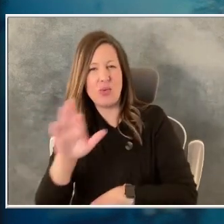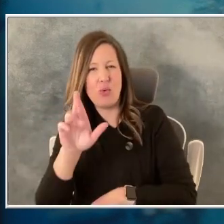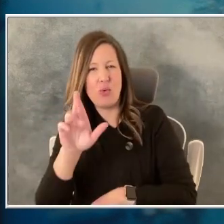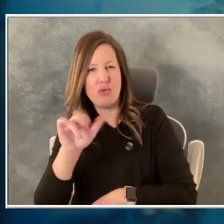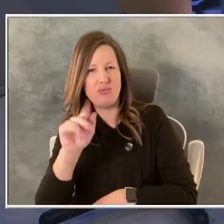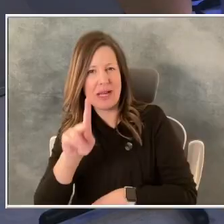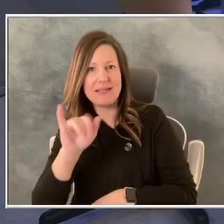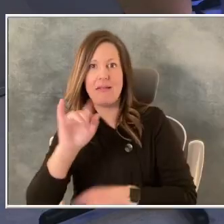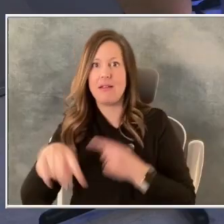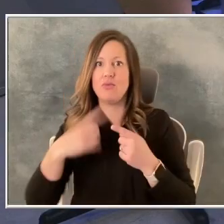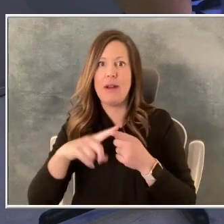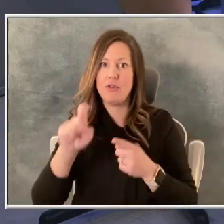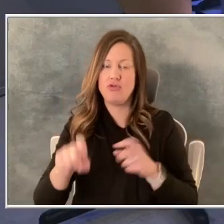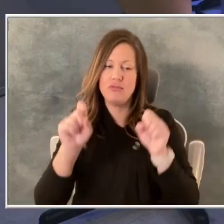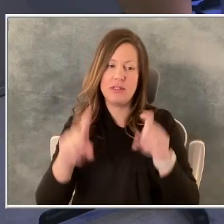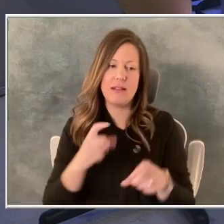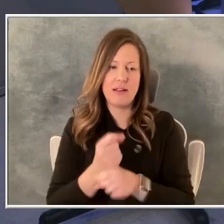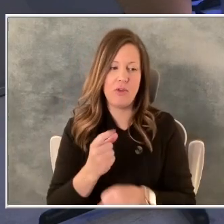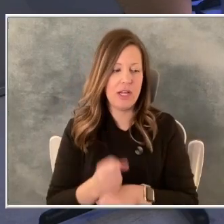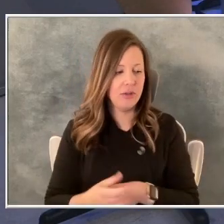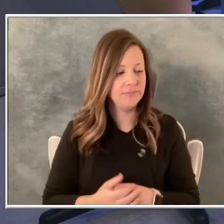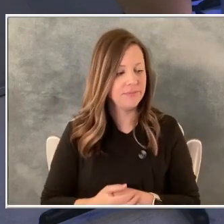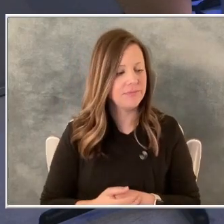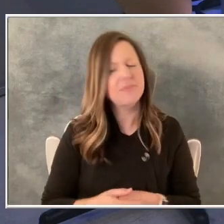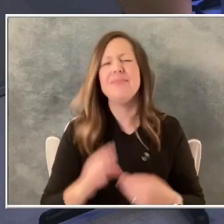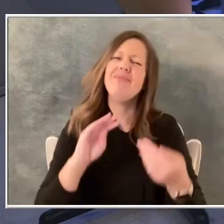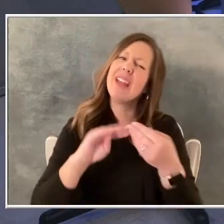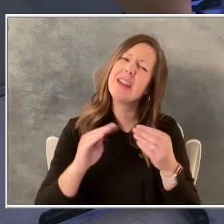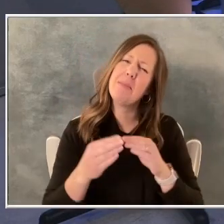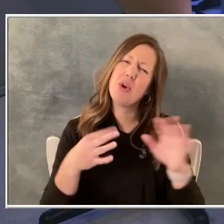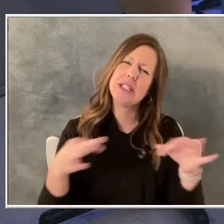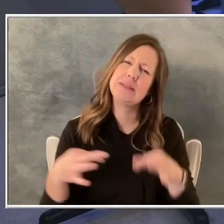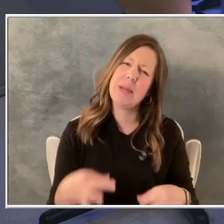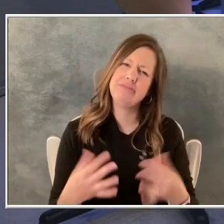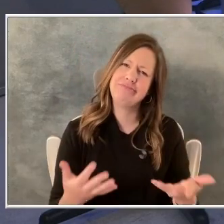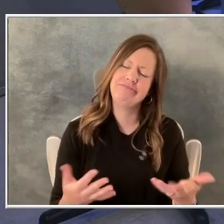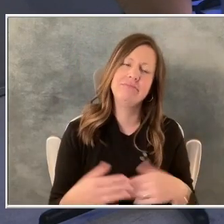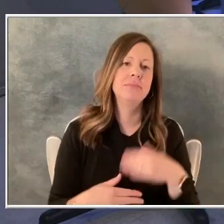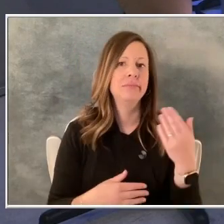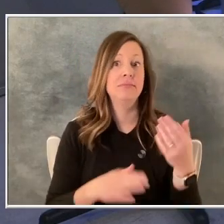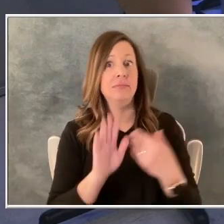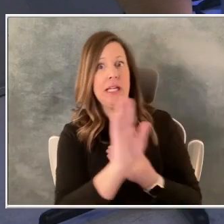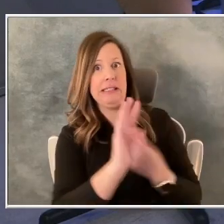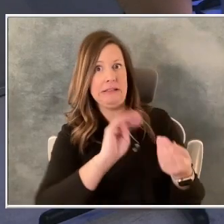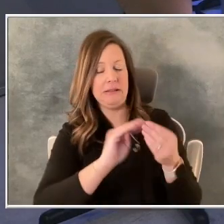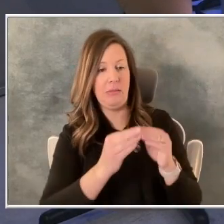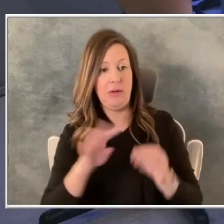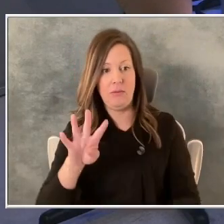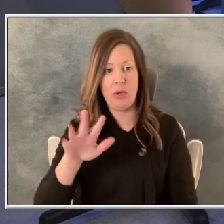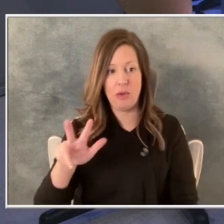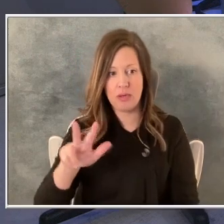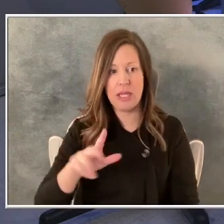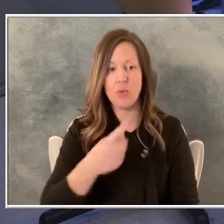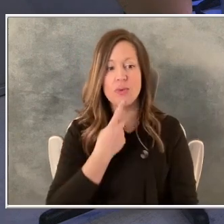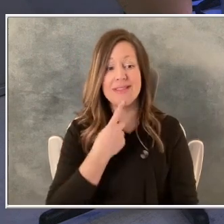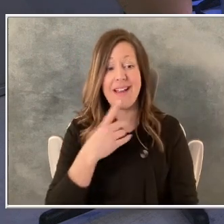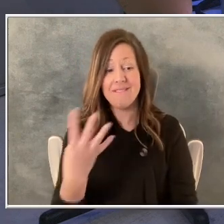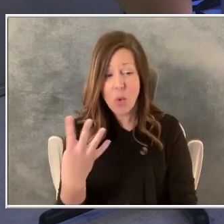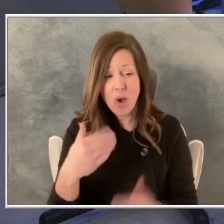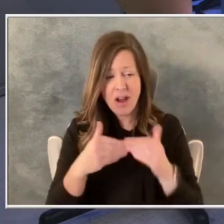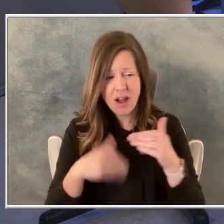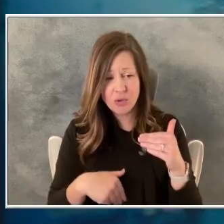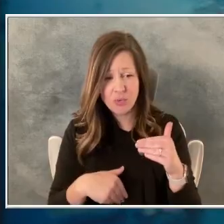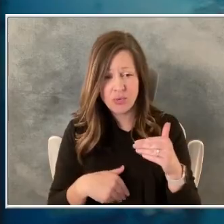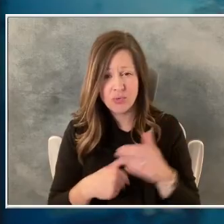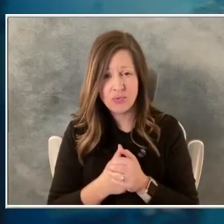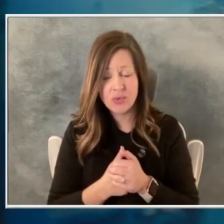year. Explain the PSA number a little bit more, because Tyson was at a 43. You say it needs to be at a 4 or under? Yeah,